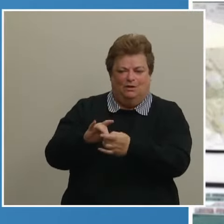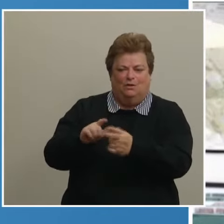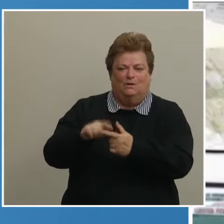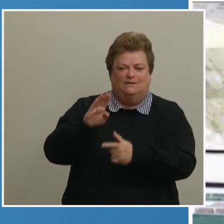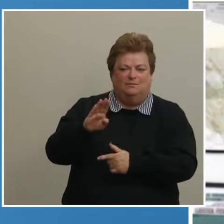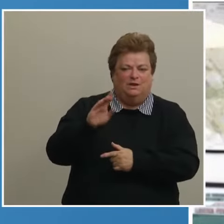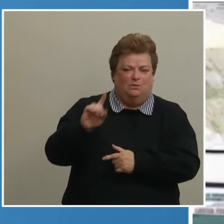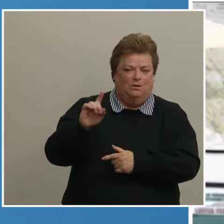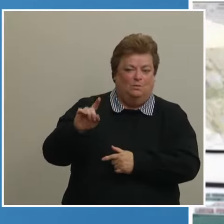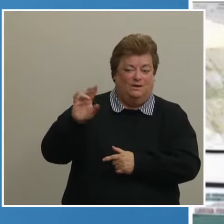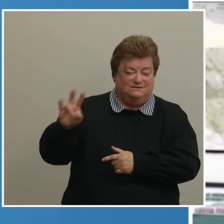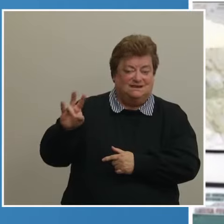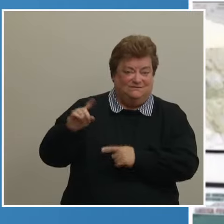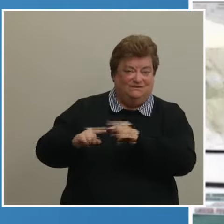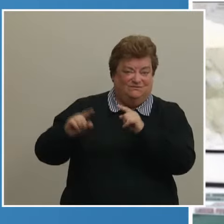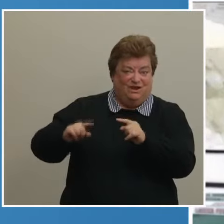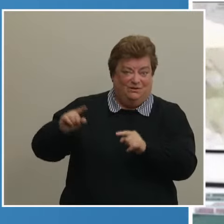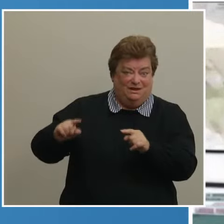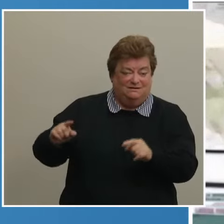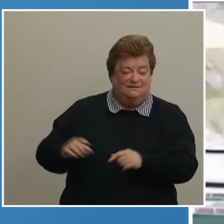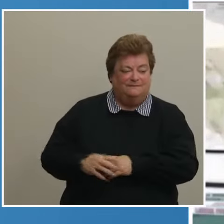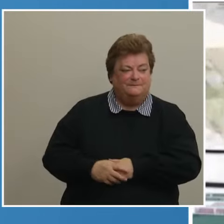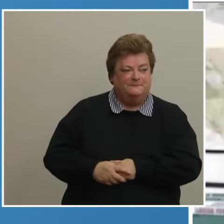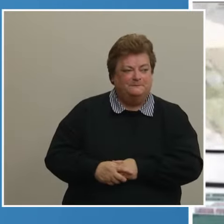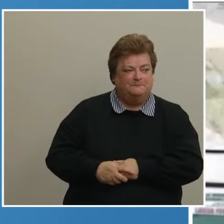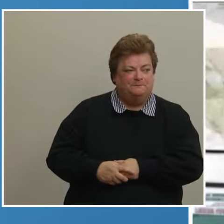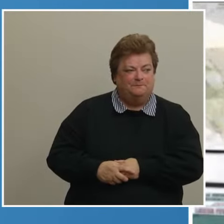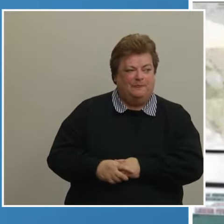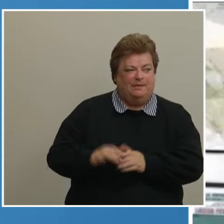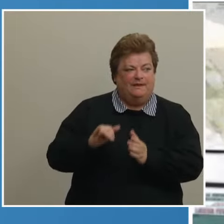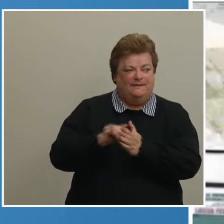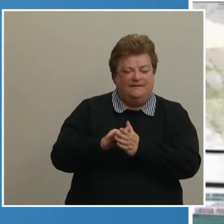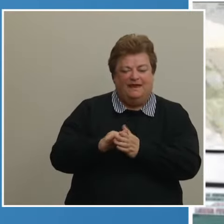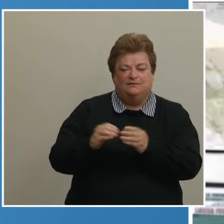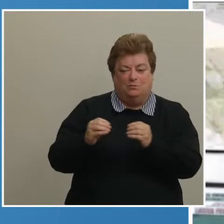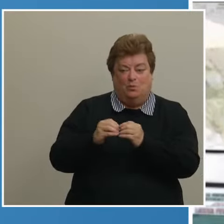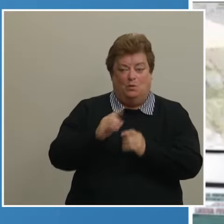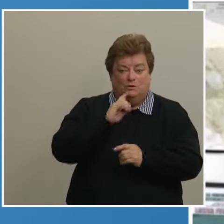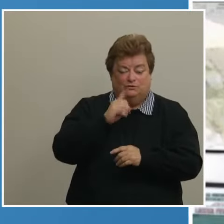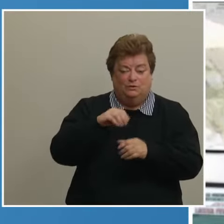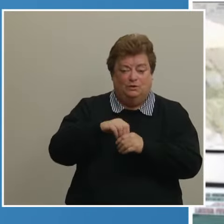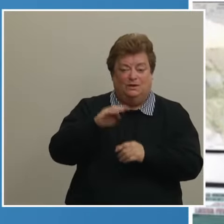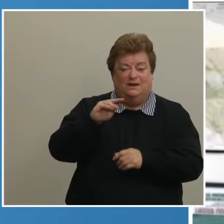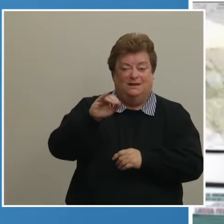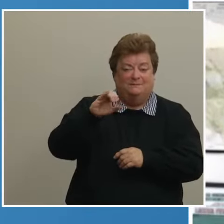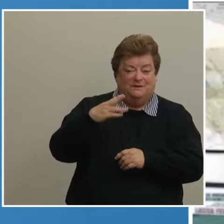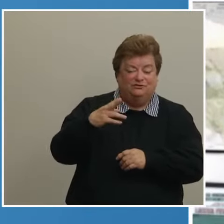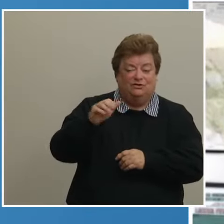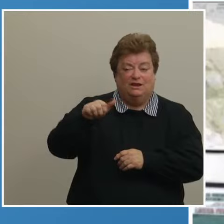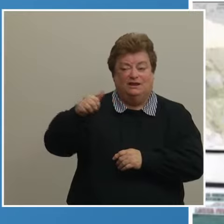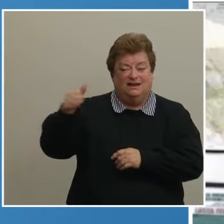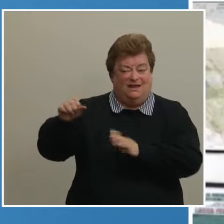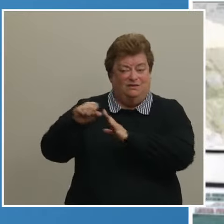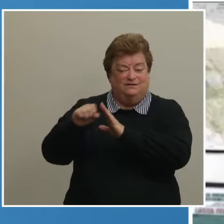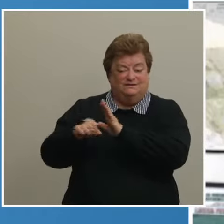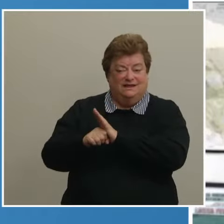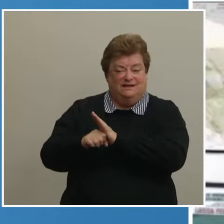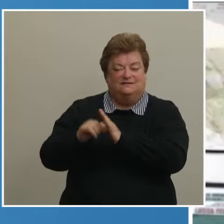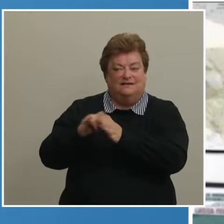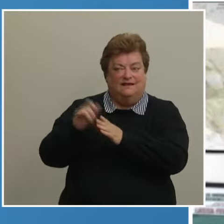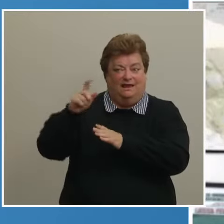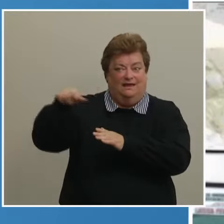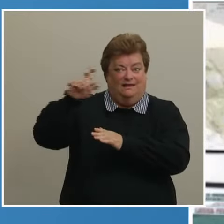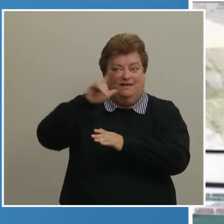variant. That's even more so in Michigan and these other states, which appear to be